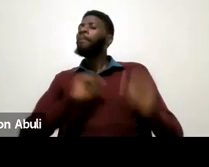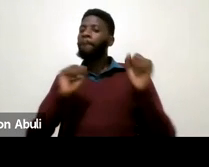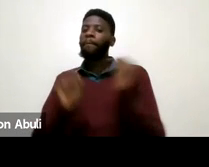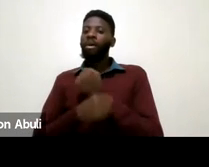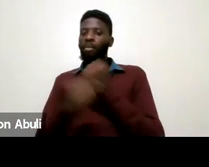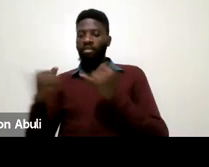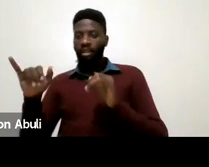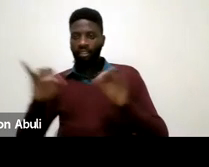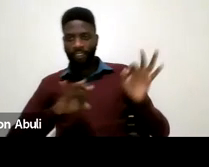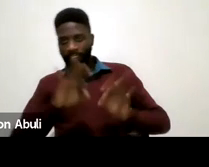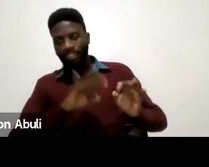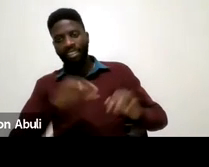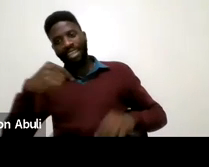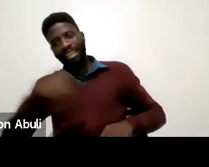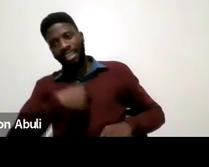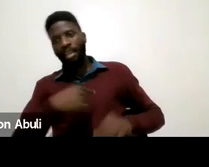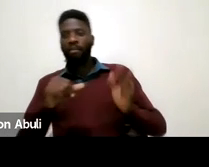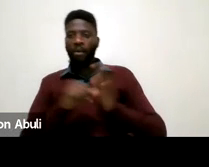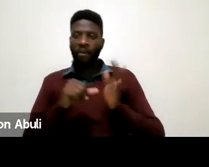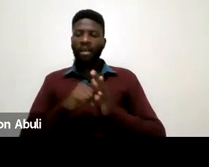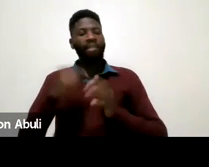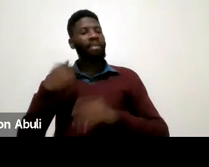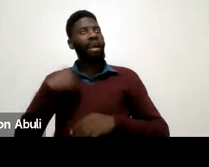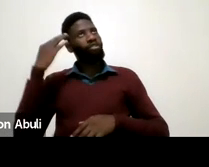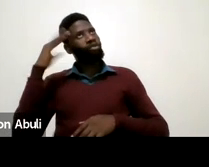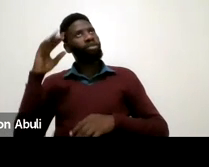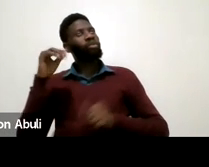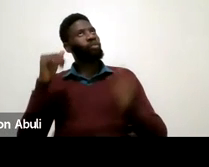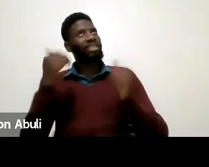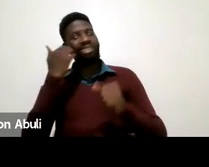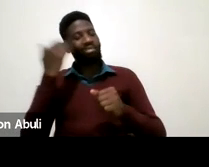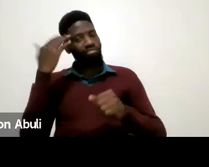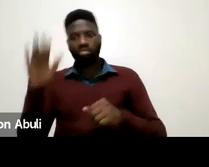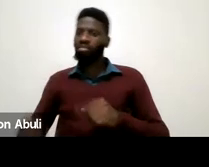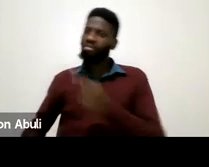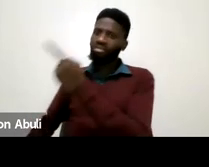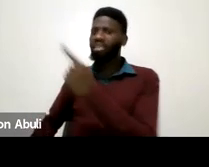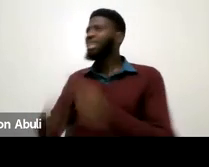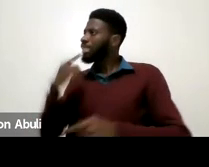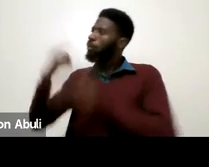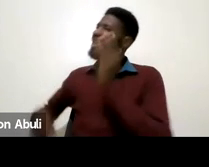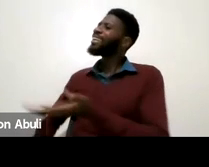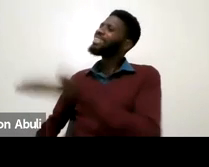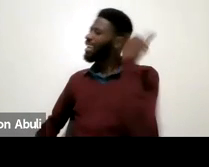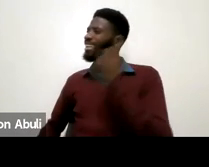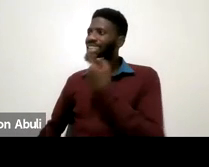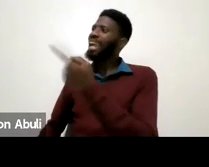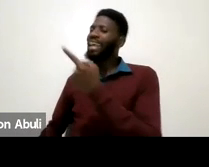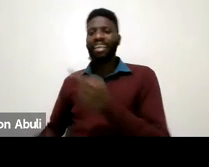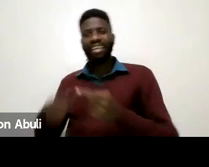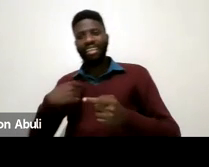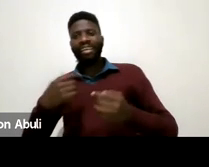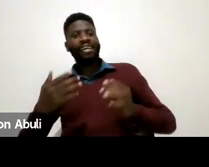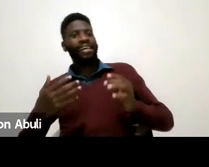that is beating inside you and you have no idea what it is. And he's telling you, dude, can you say it? And it's not coming out. What